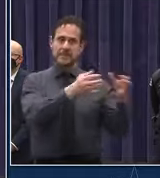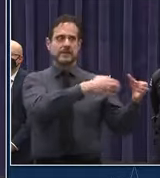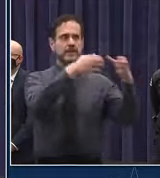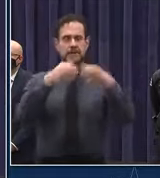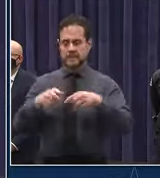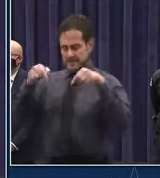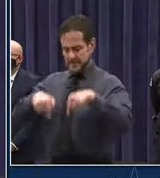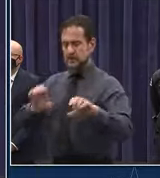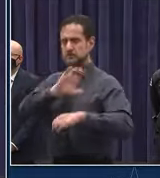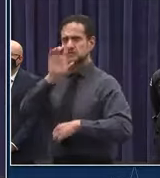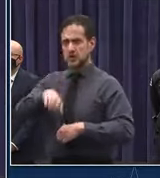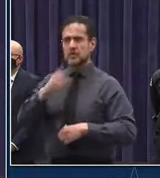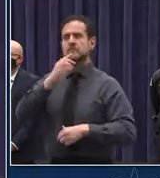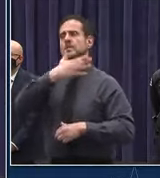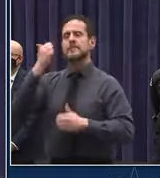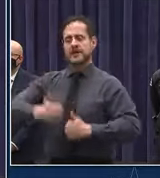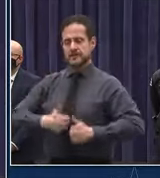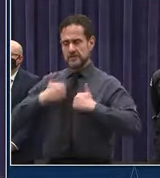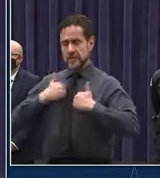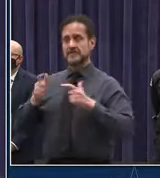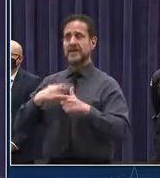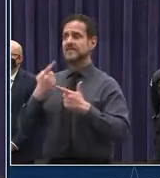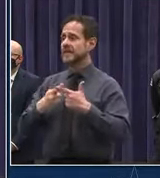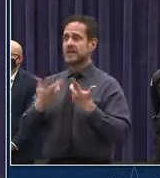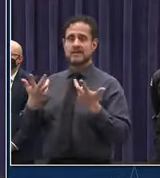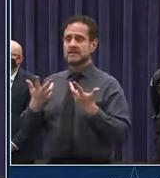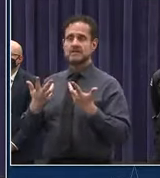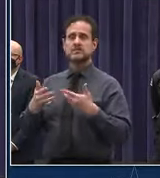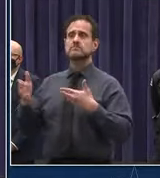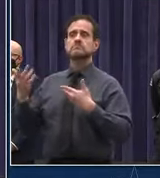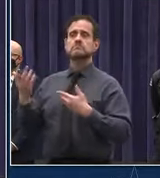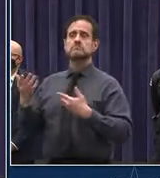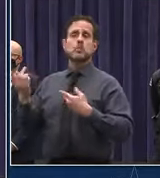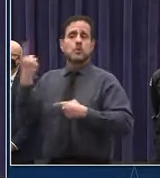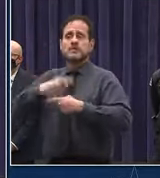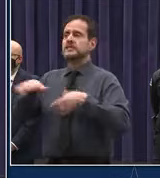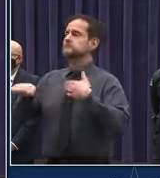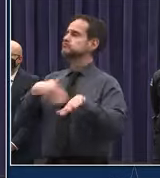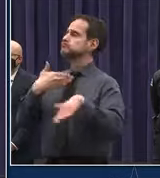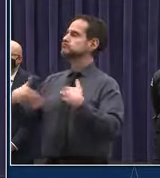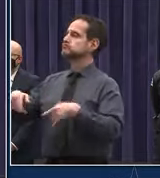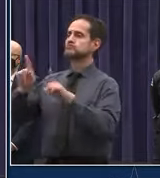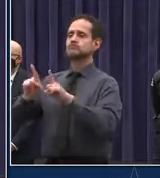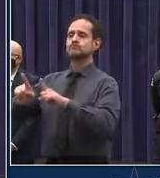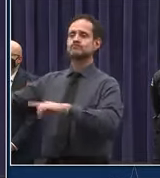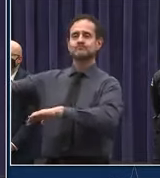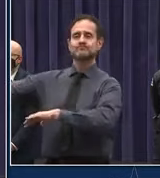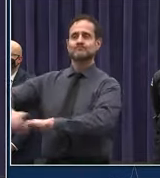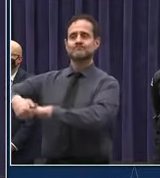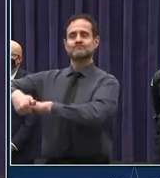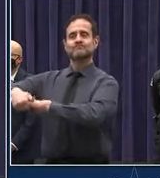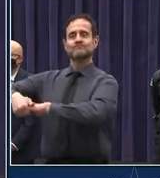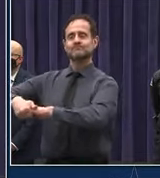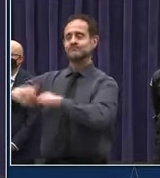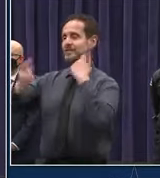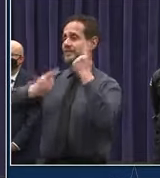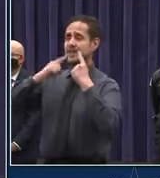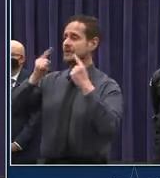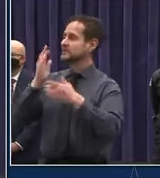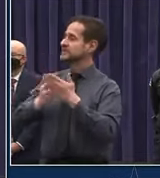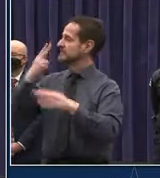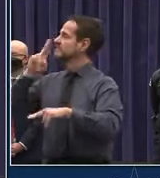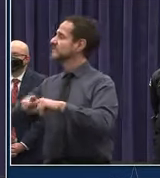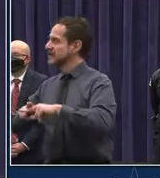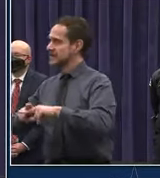Too many. This tragedy, sitting on top of so many others, has scarred and broken the heart of our city.